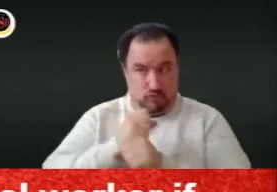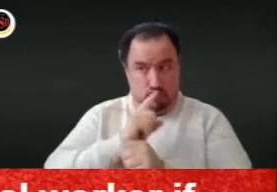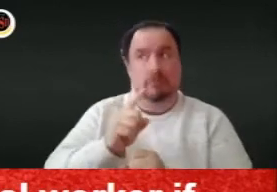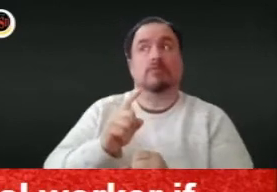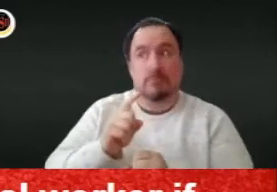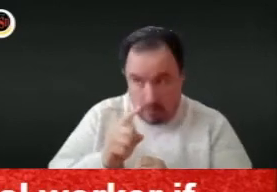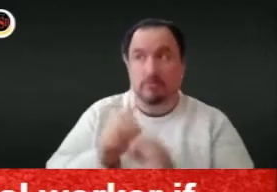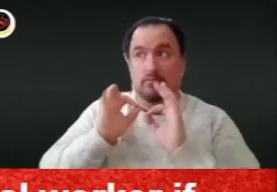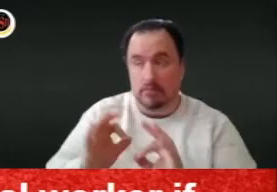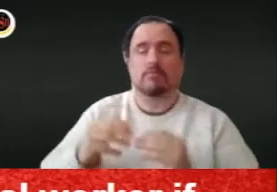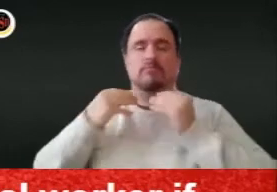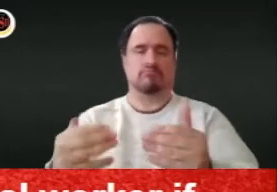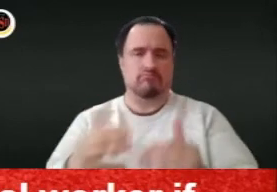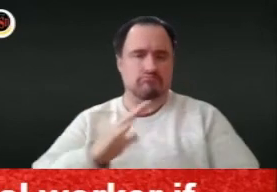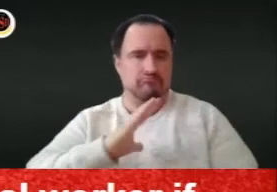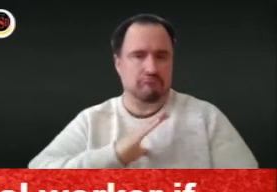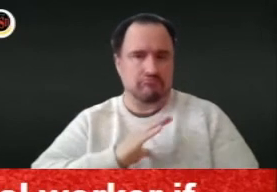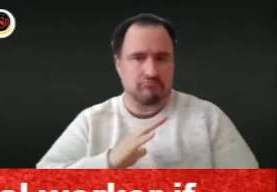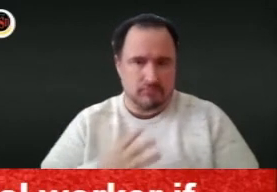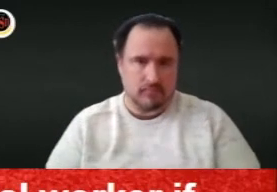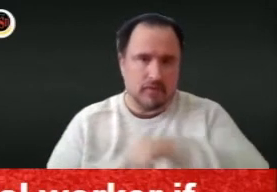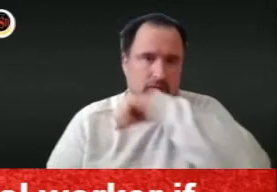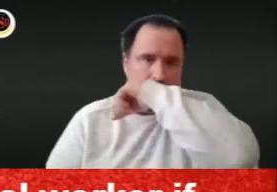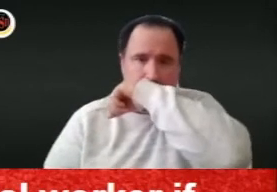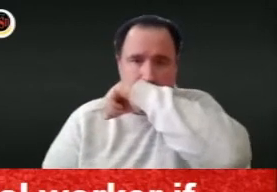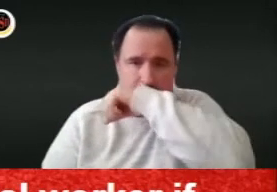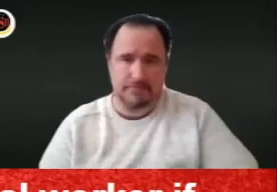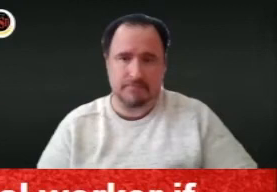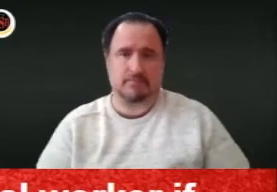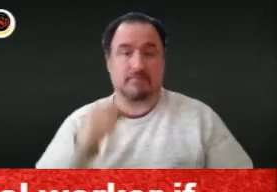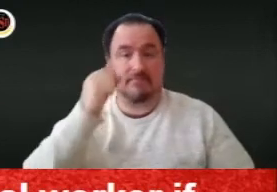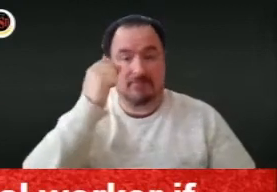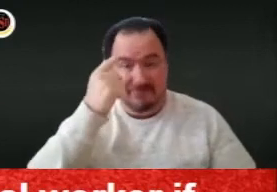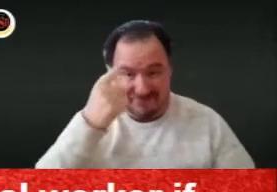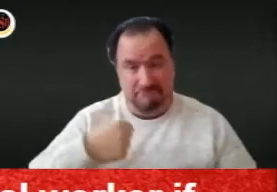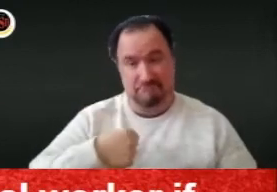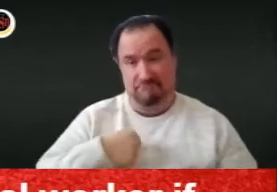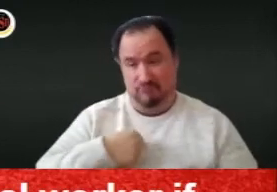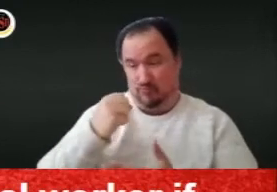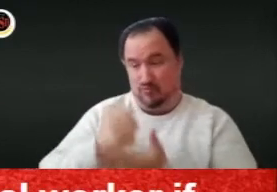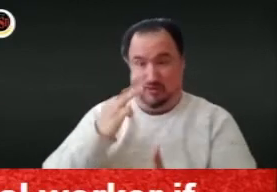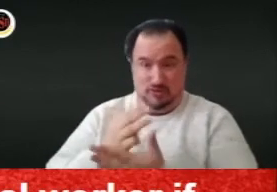me, and if I say it's approved, then go ahead. You can keep going.